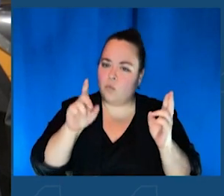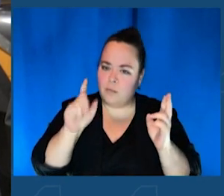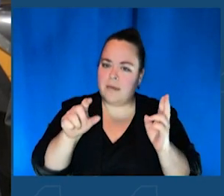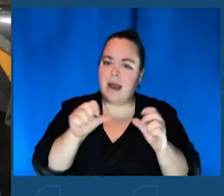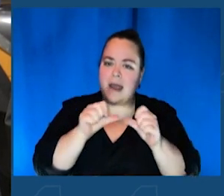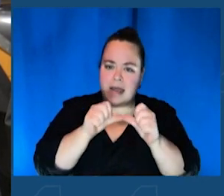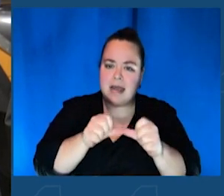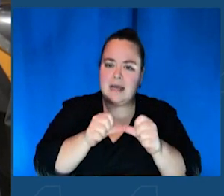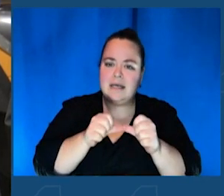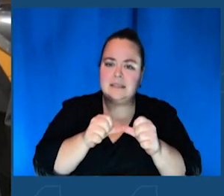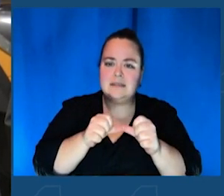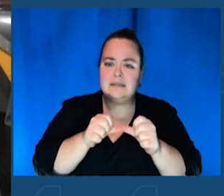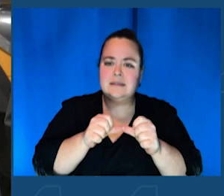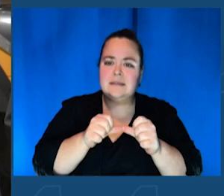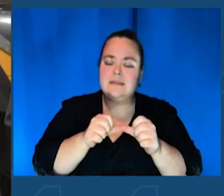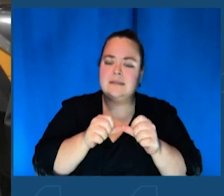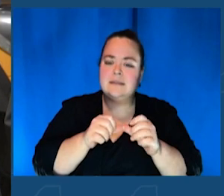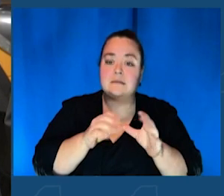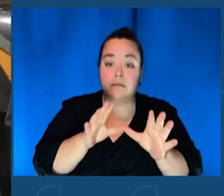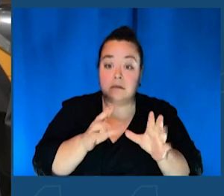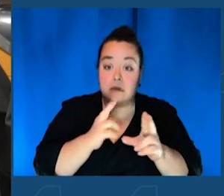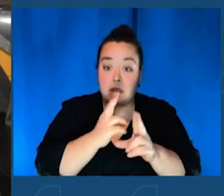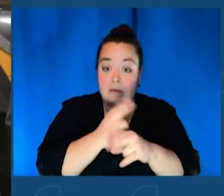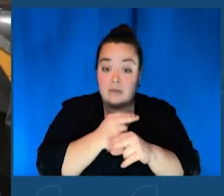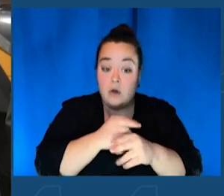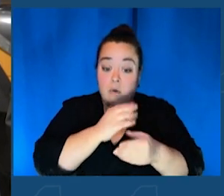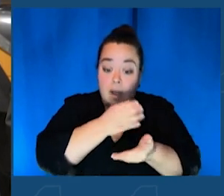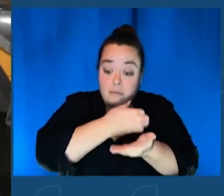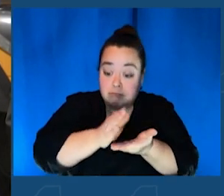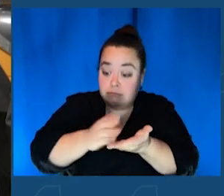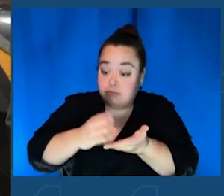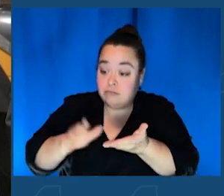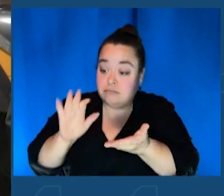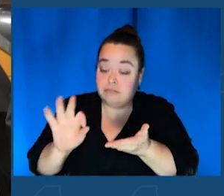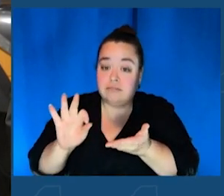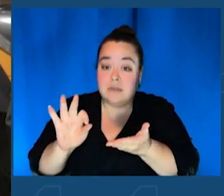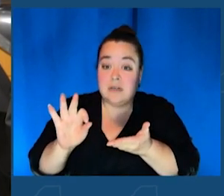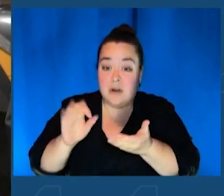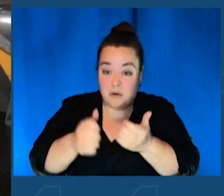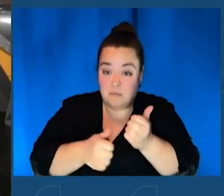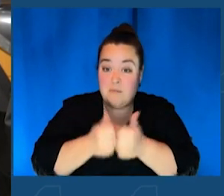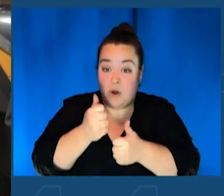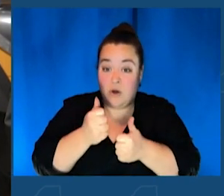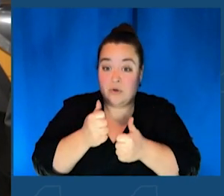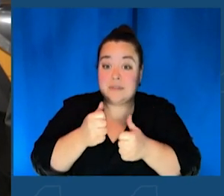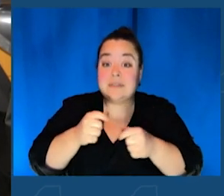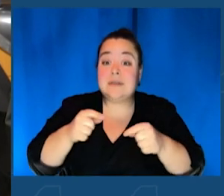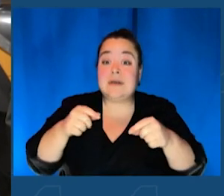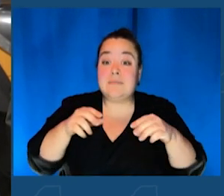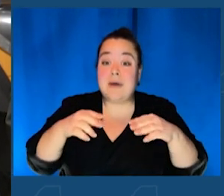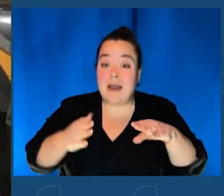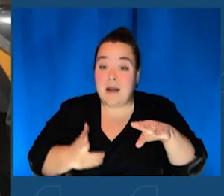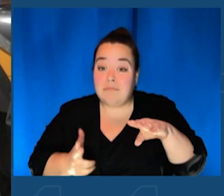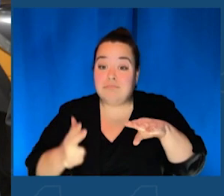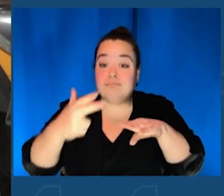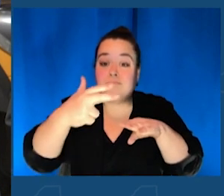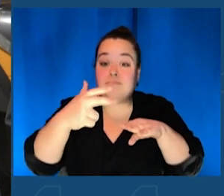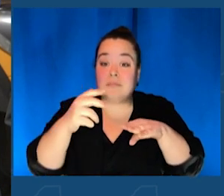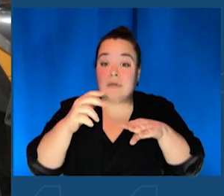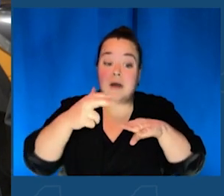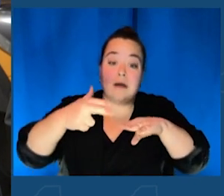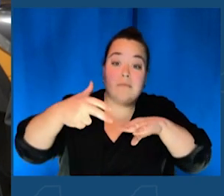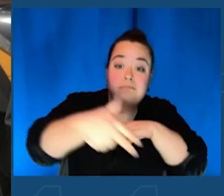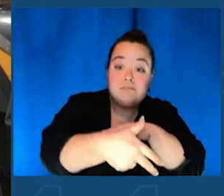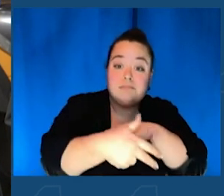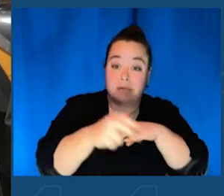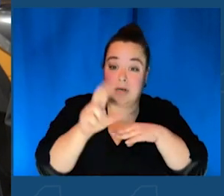making sure that while the thruway may be clear in many areas, we have to make sure that all the ramps are safe as well, and that takes longer to plow. And